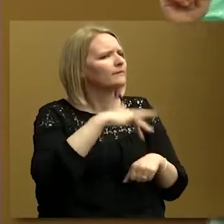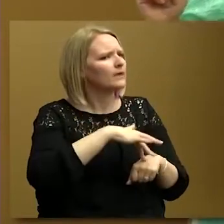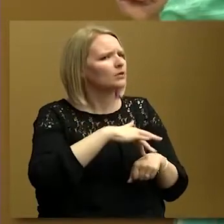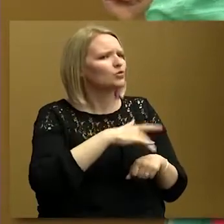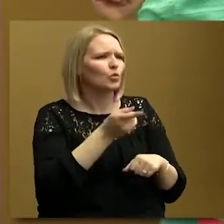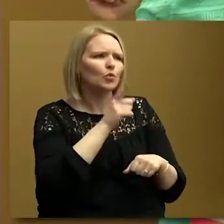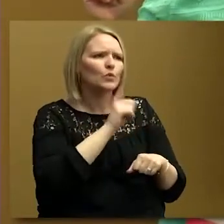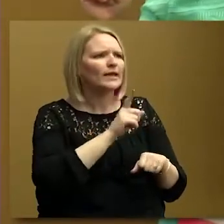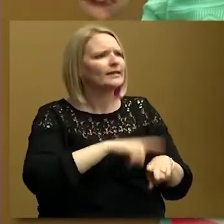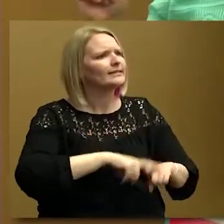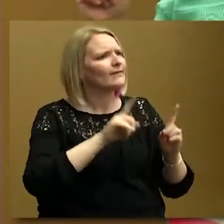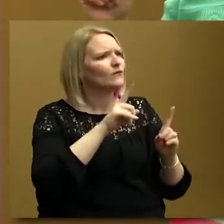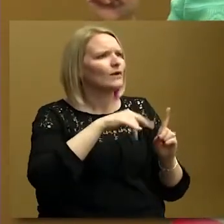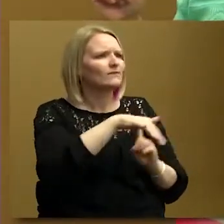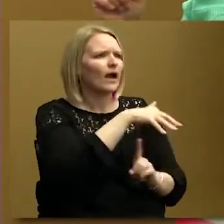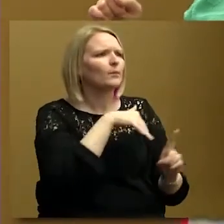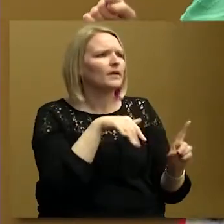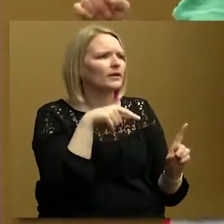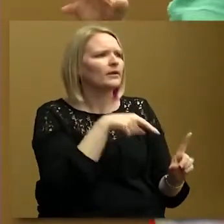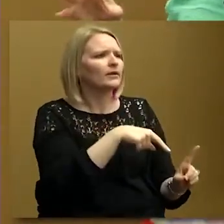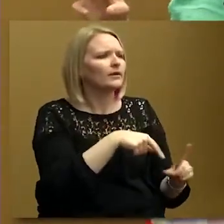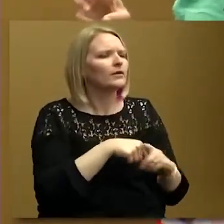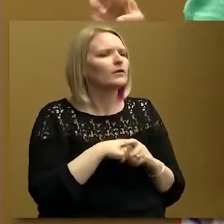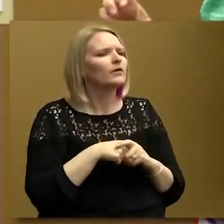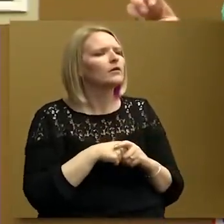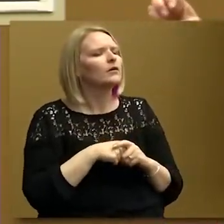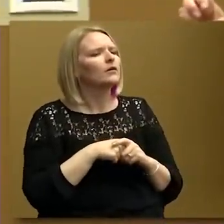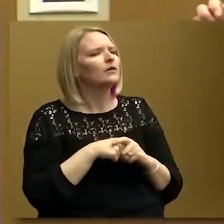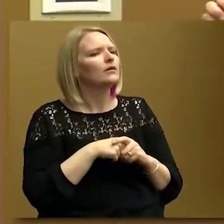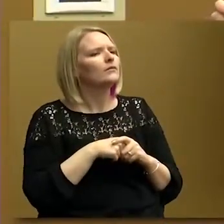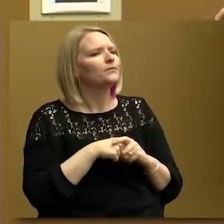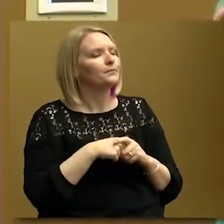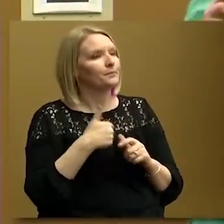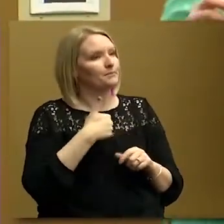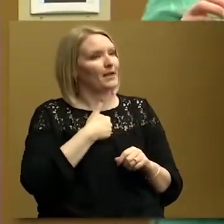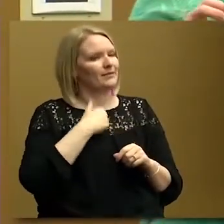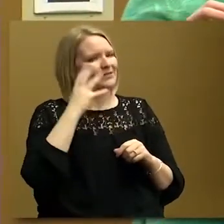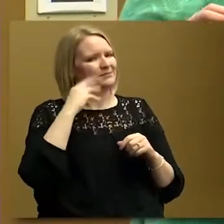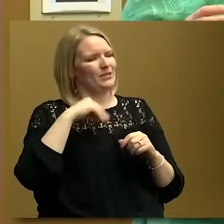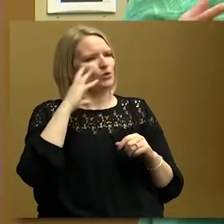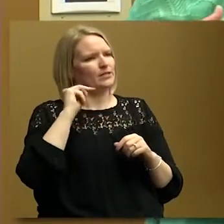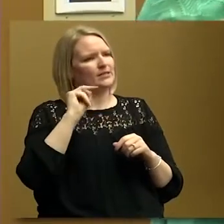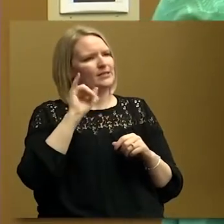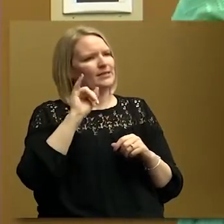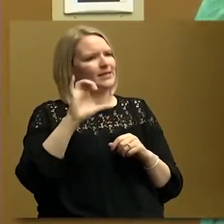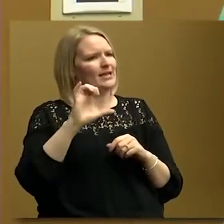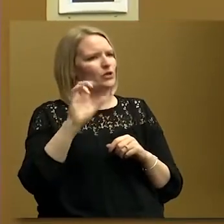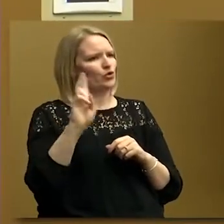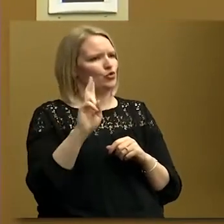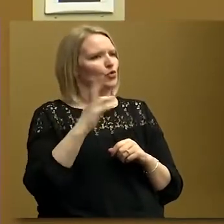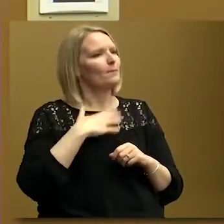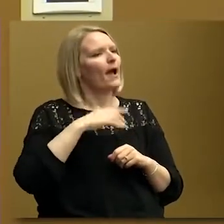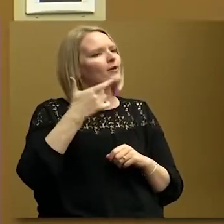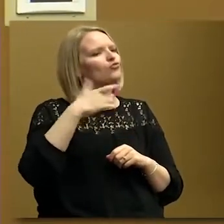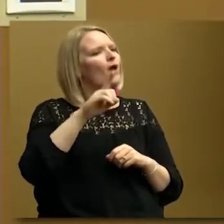It's a different environment, isn't it? You know, I really got to experience it about a year ago. My